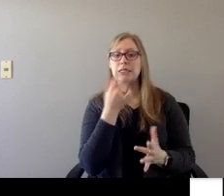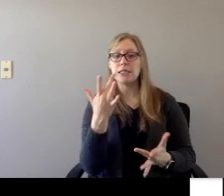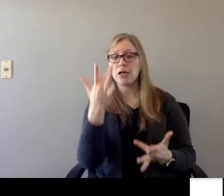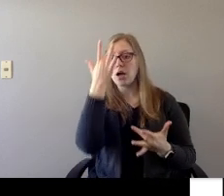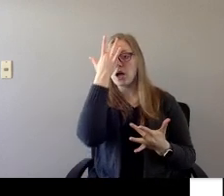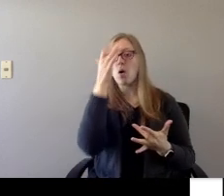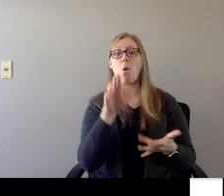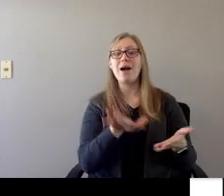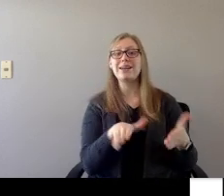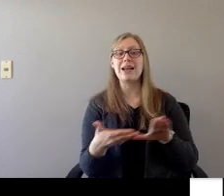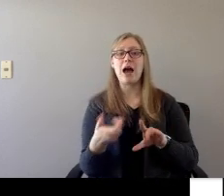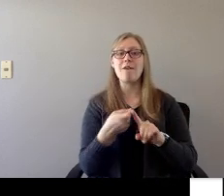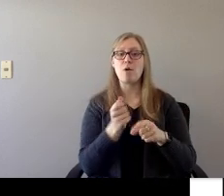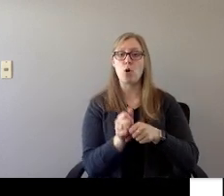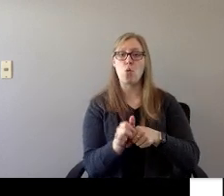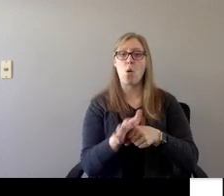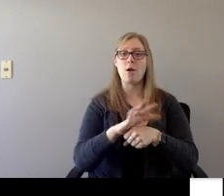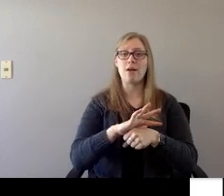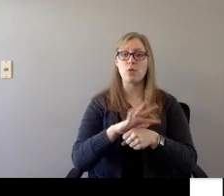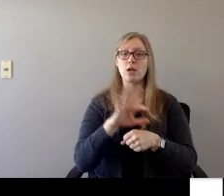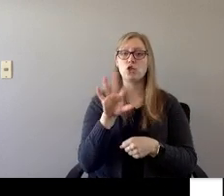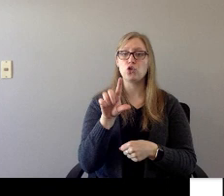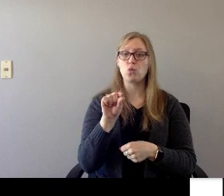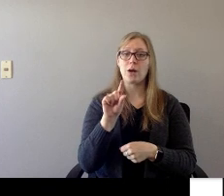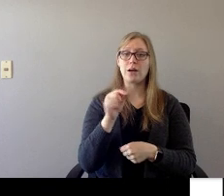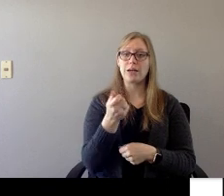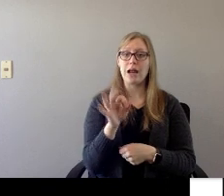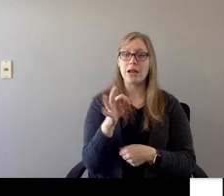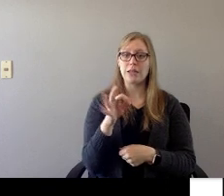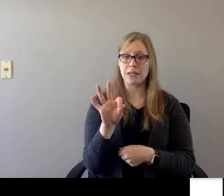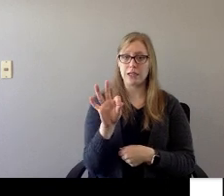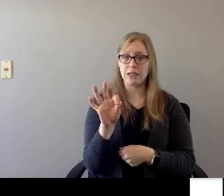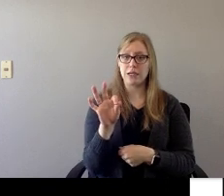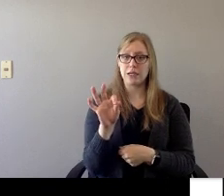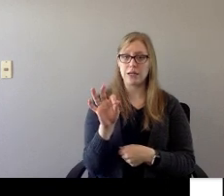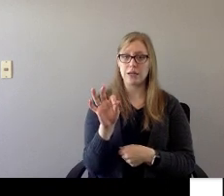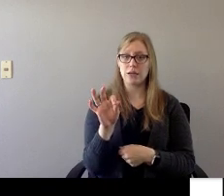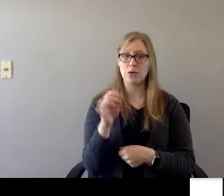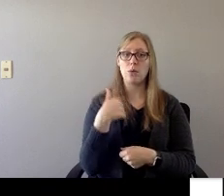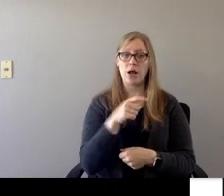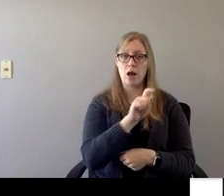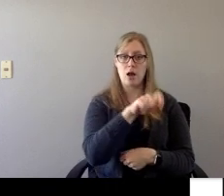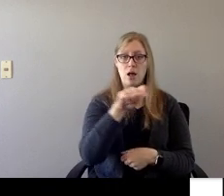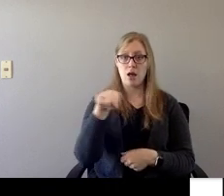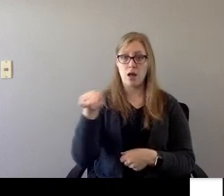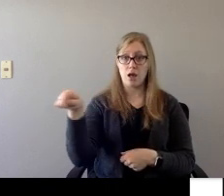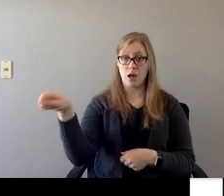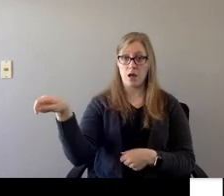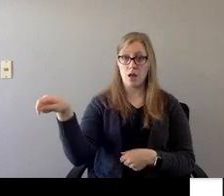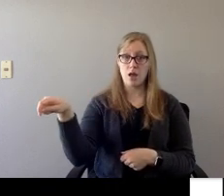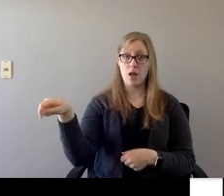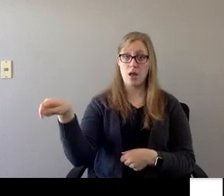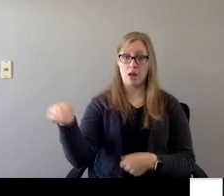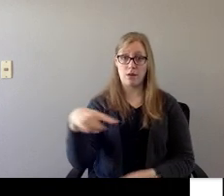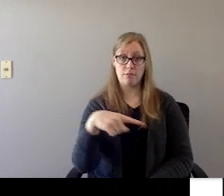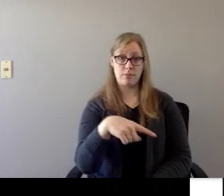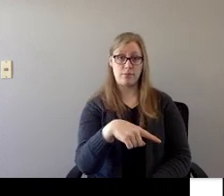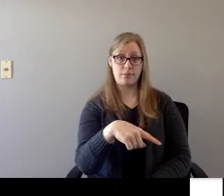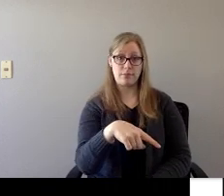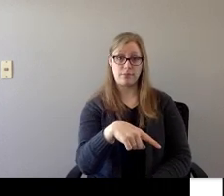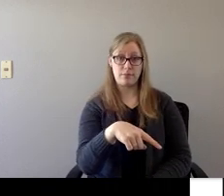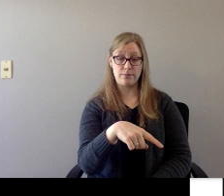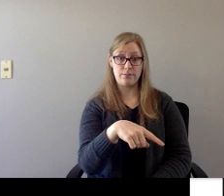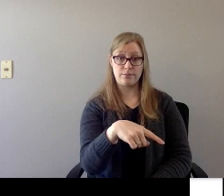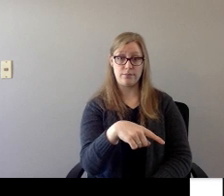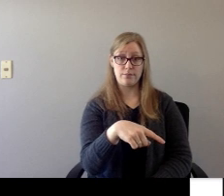coronavirus 2019. We're going to put a little squiggly line here, mark it up, okay? And that